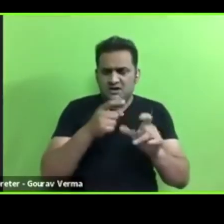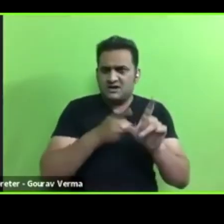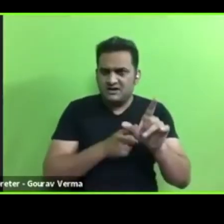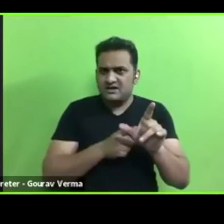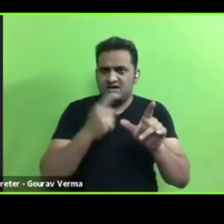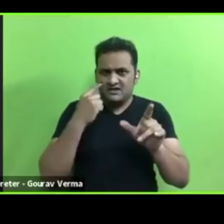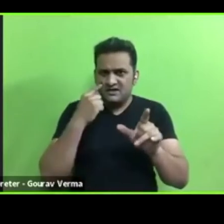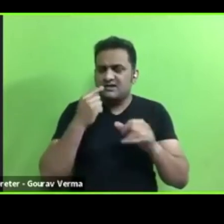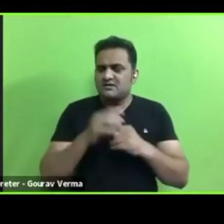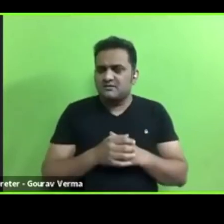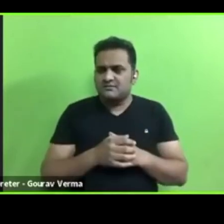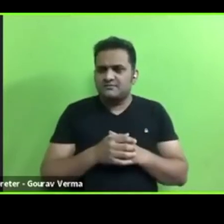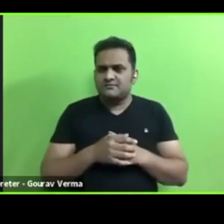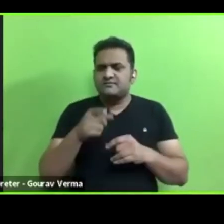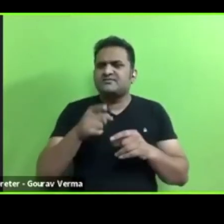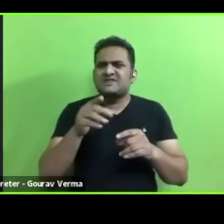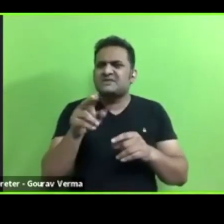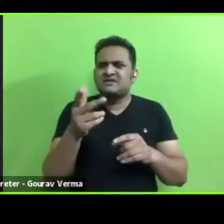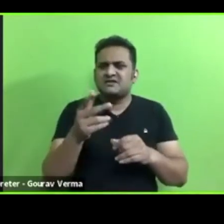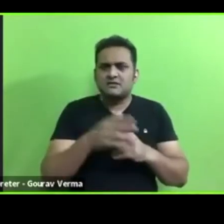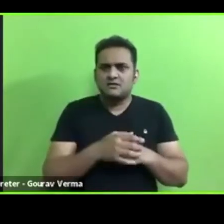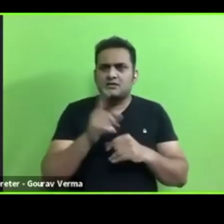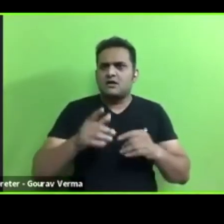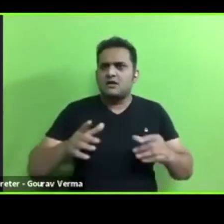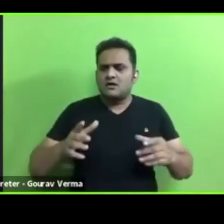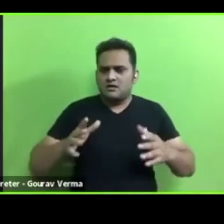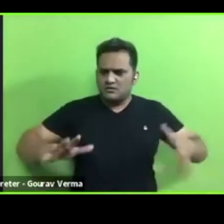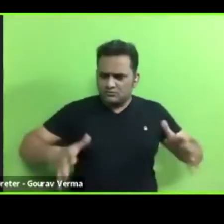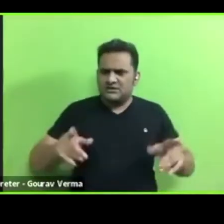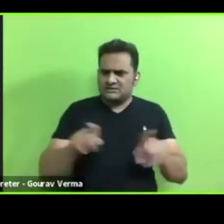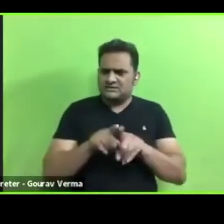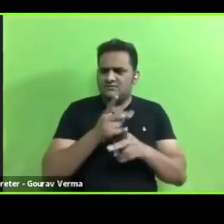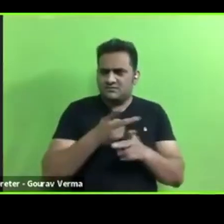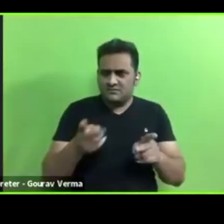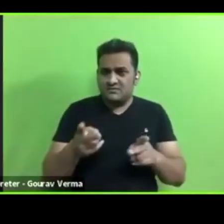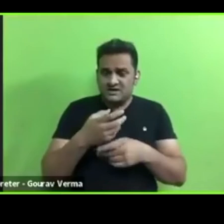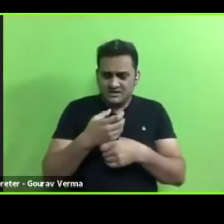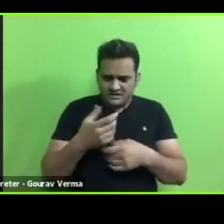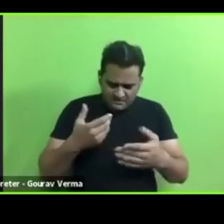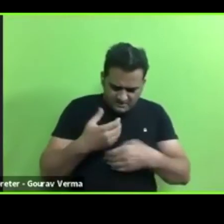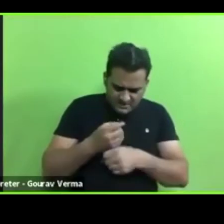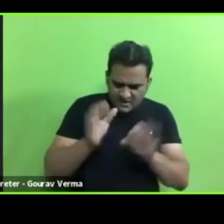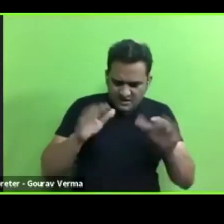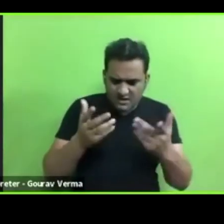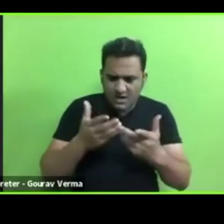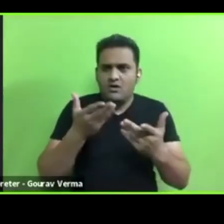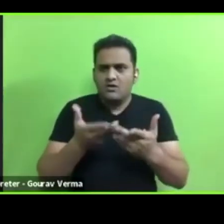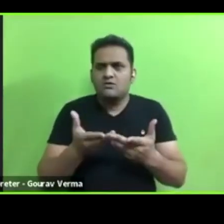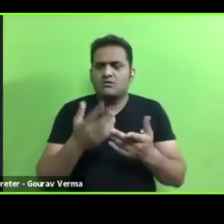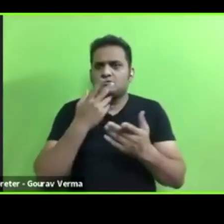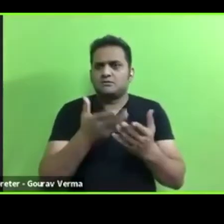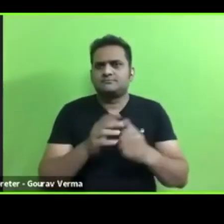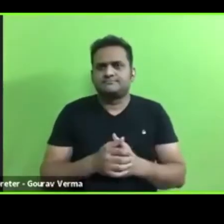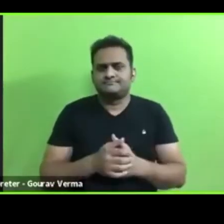is a hide-based rhythmic instrument made and played by Dalits. Thank you very